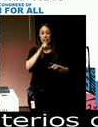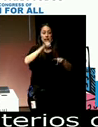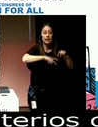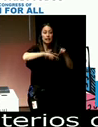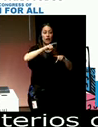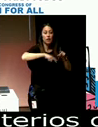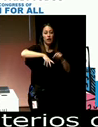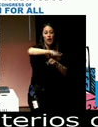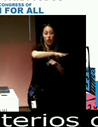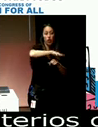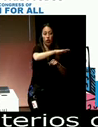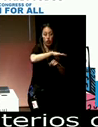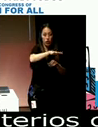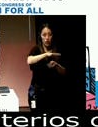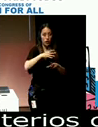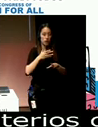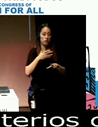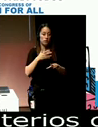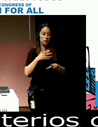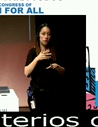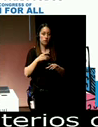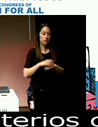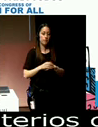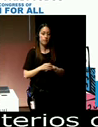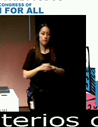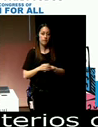to a kind of handicap.